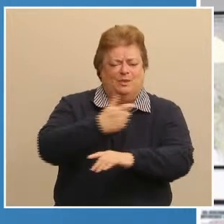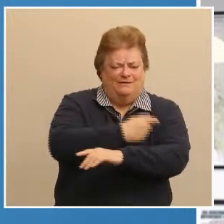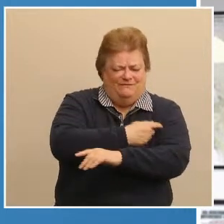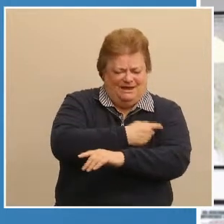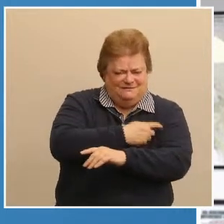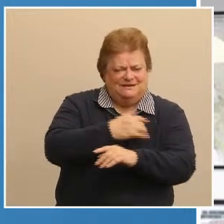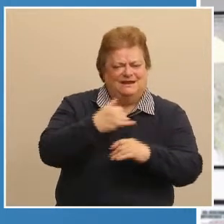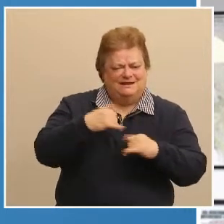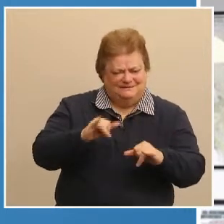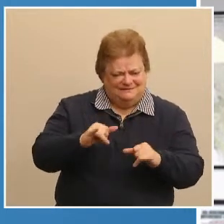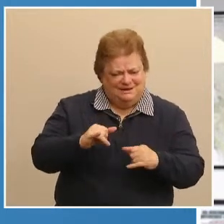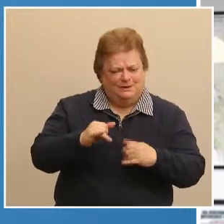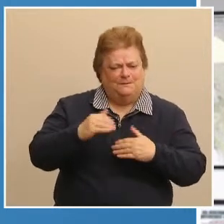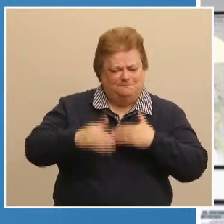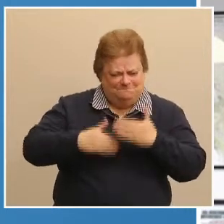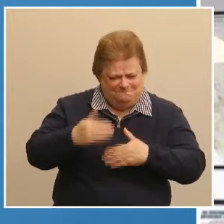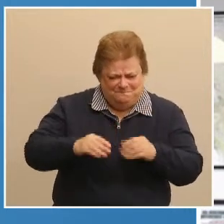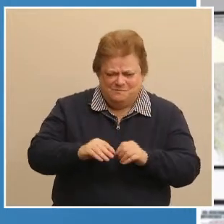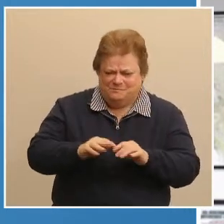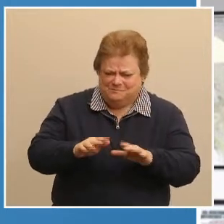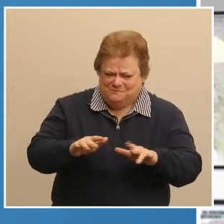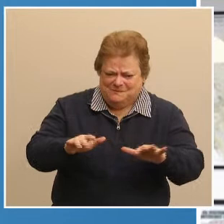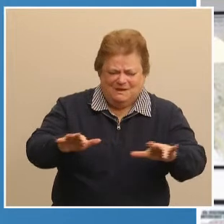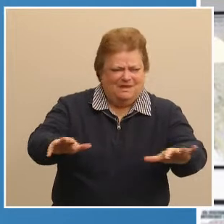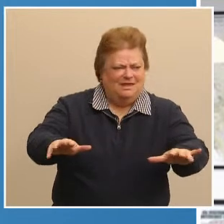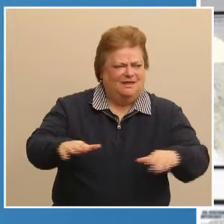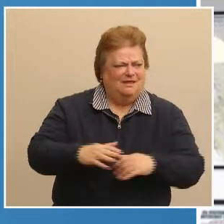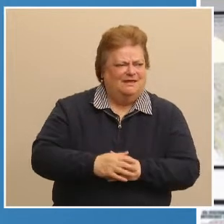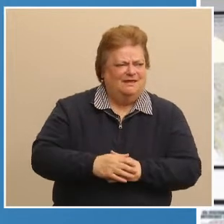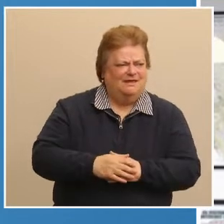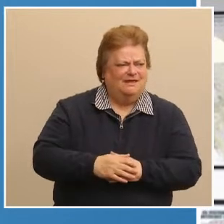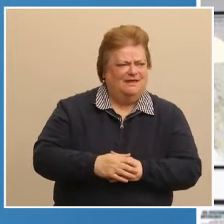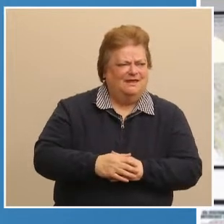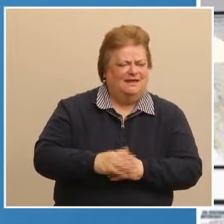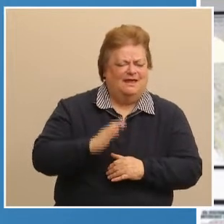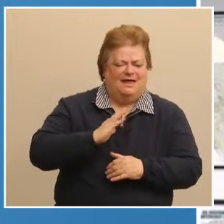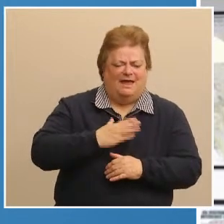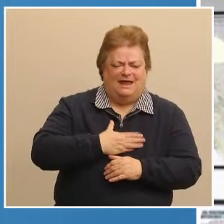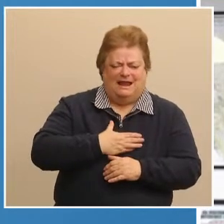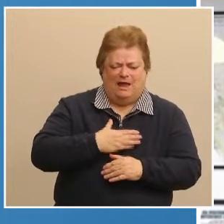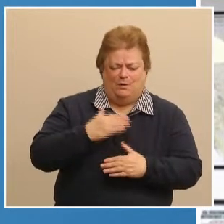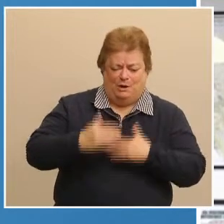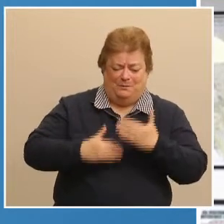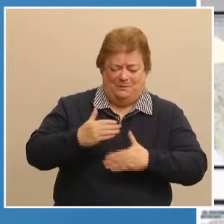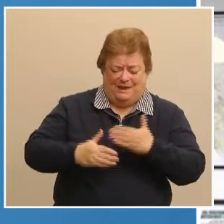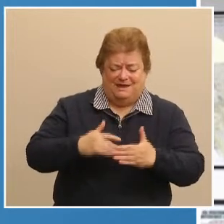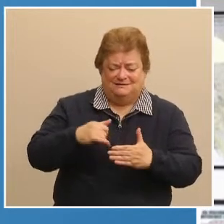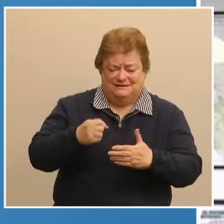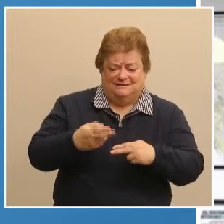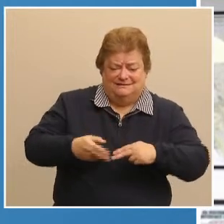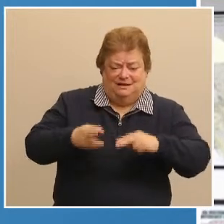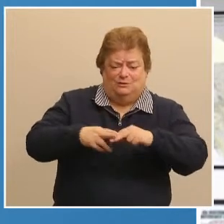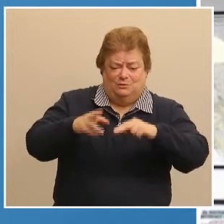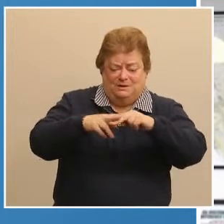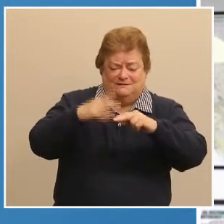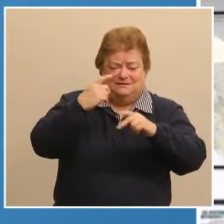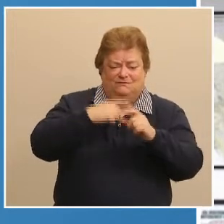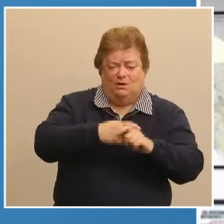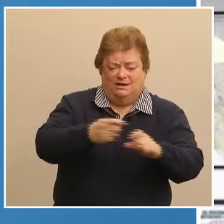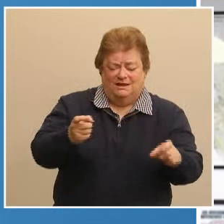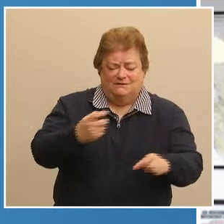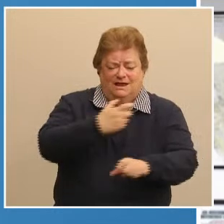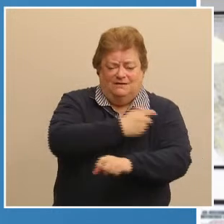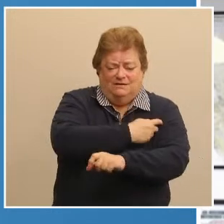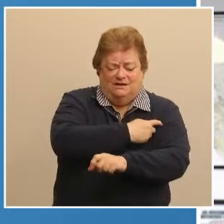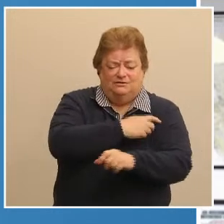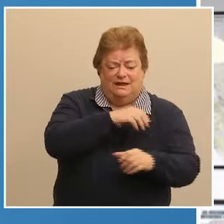to roll out across the country, and our pace of vaccinating is increasing both within the state of